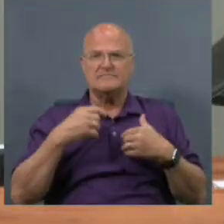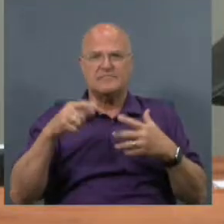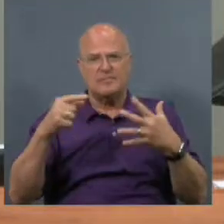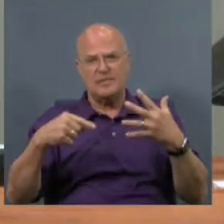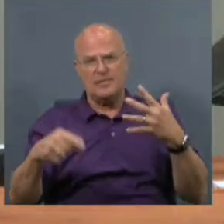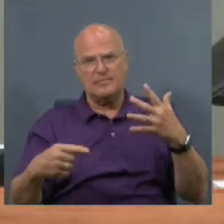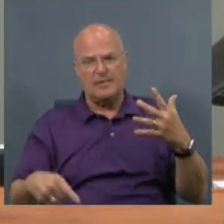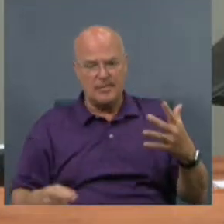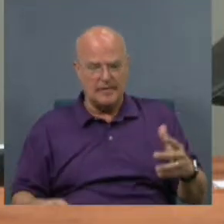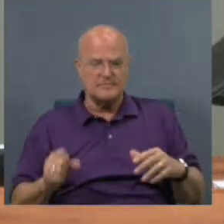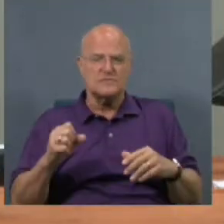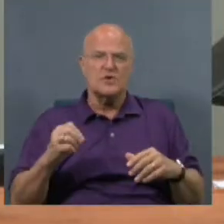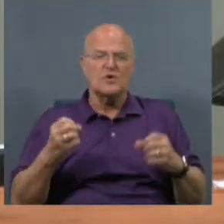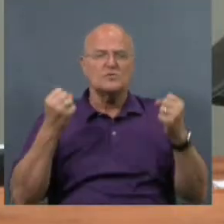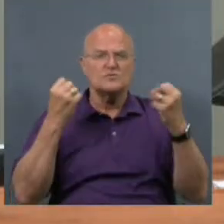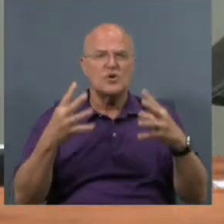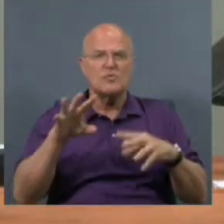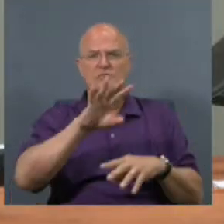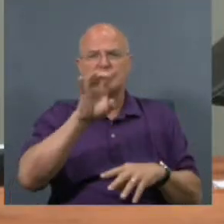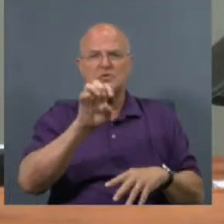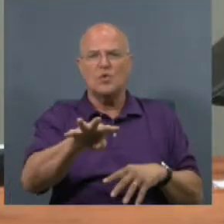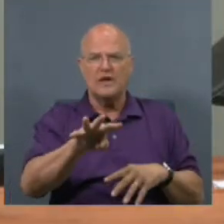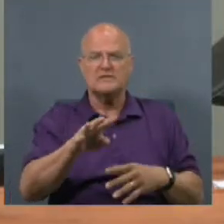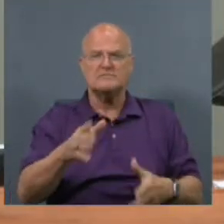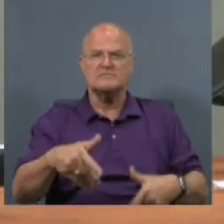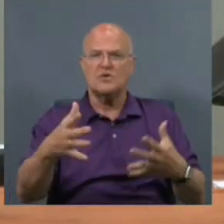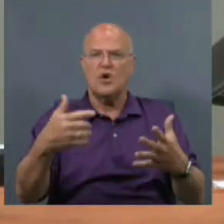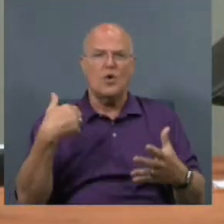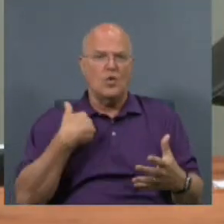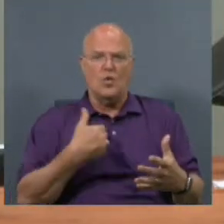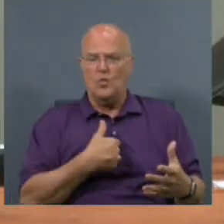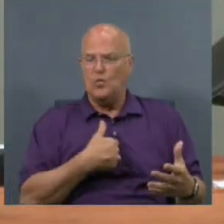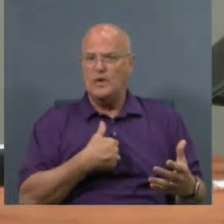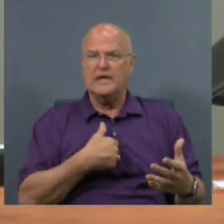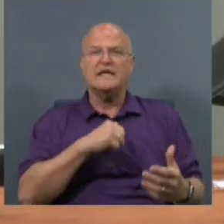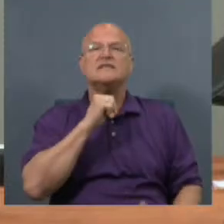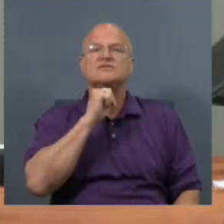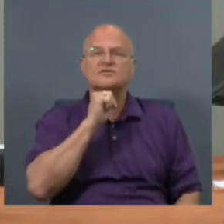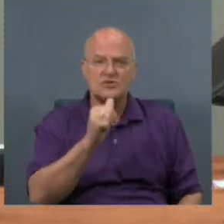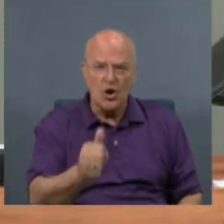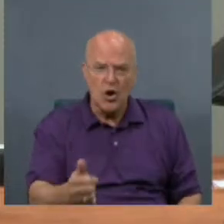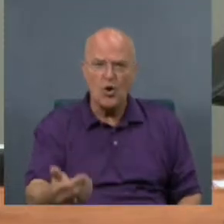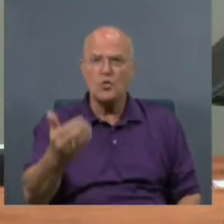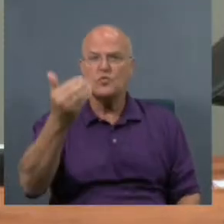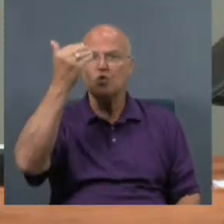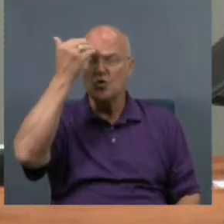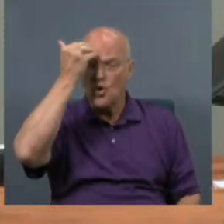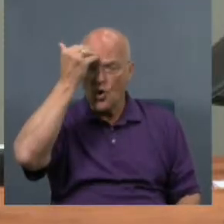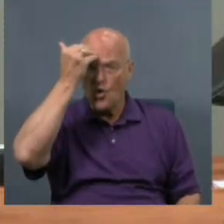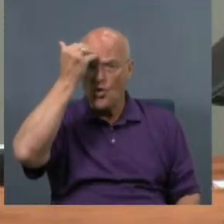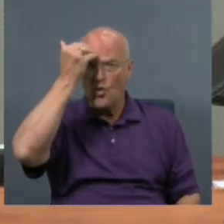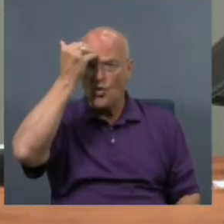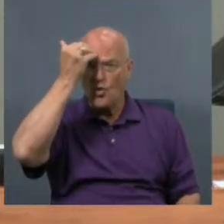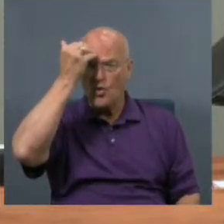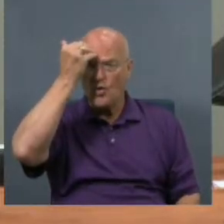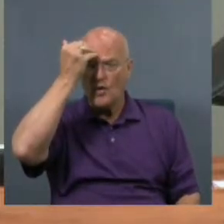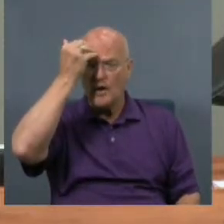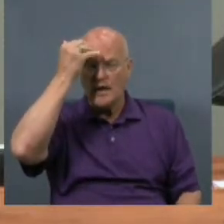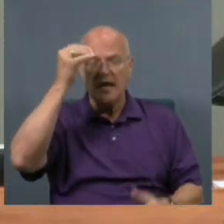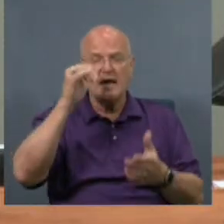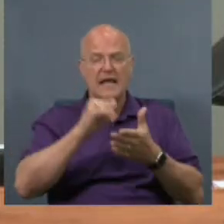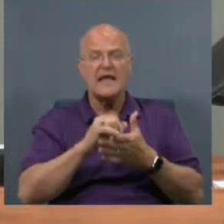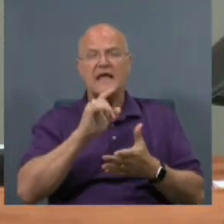cetera. So it's just so many questions that's being raised that we just don't know. And I think that's was